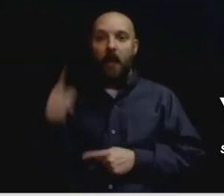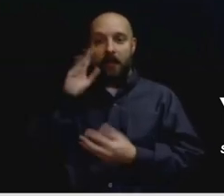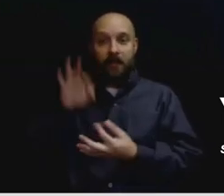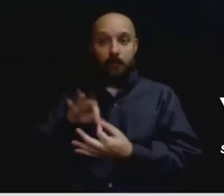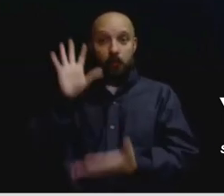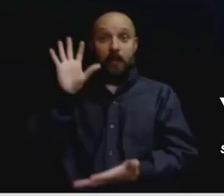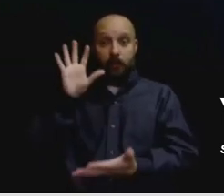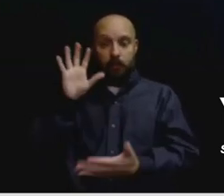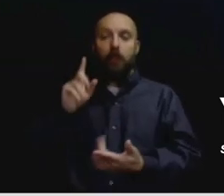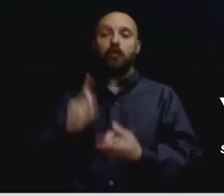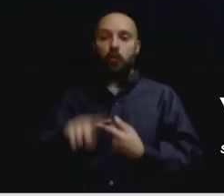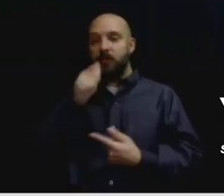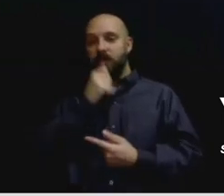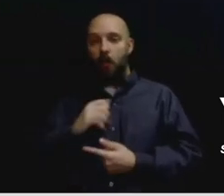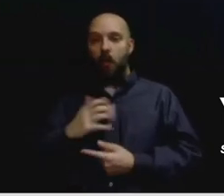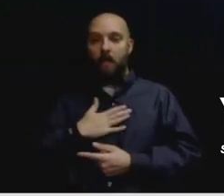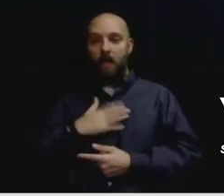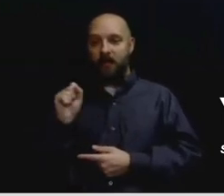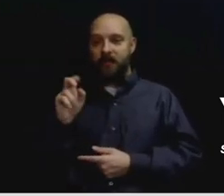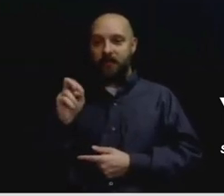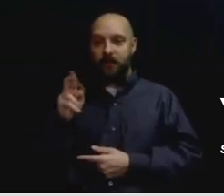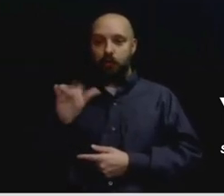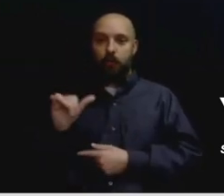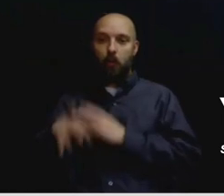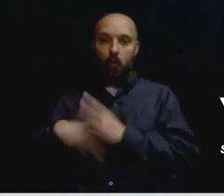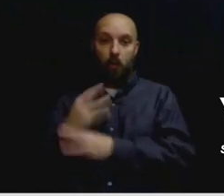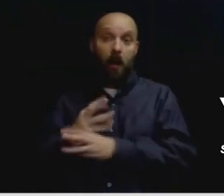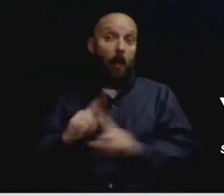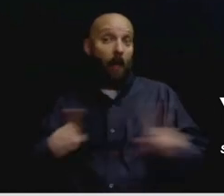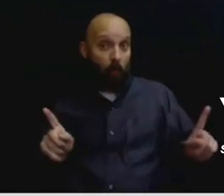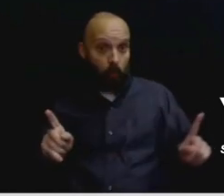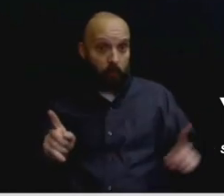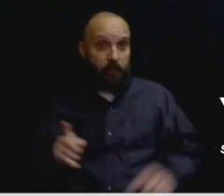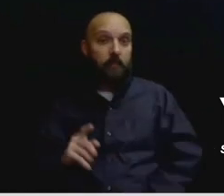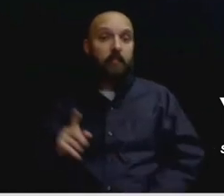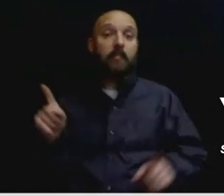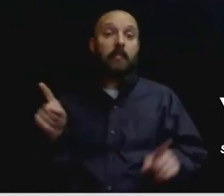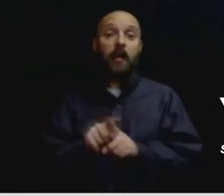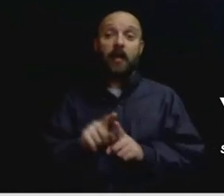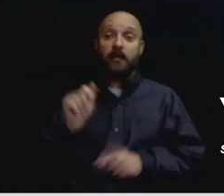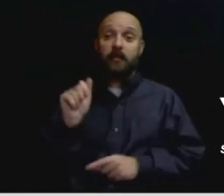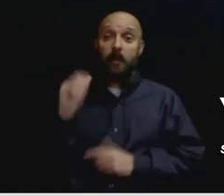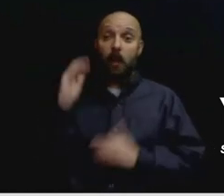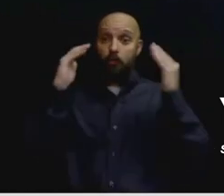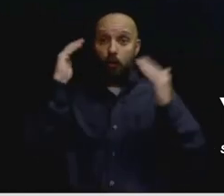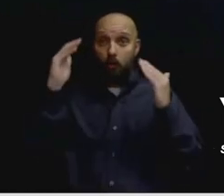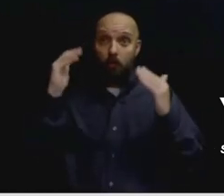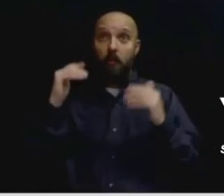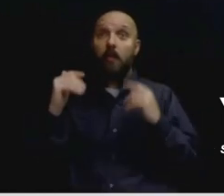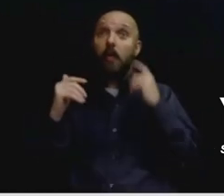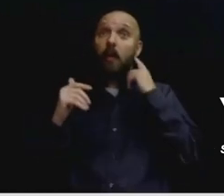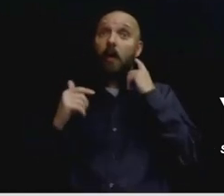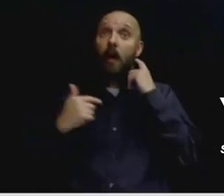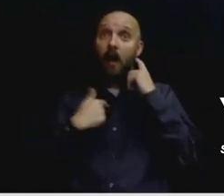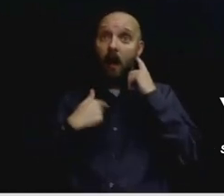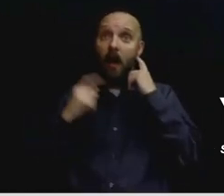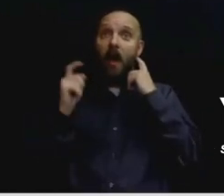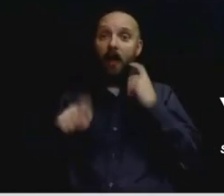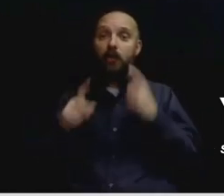to tolerate my sensory world. However, as an adult, I had to